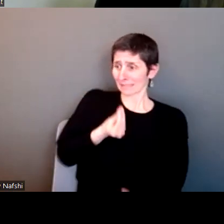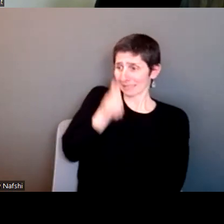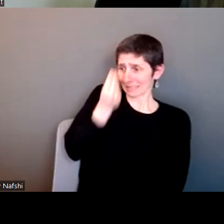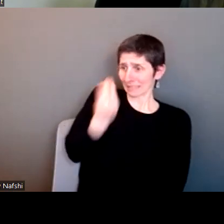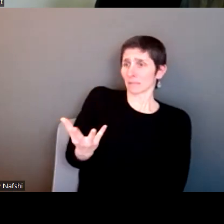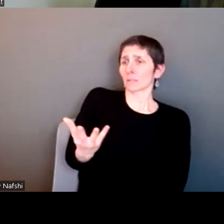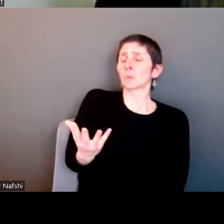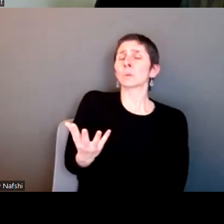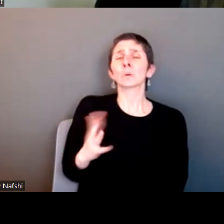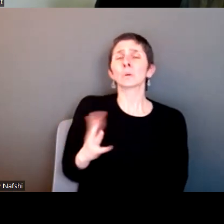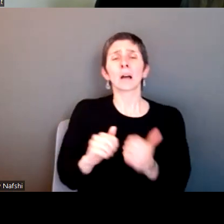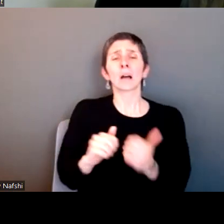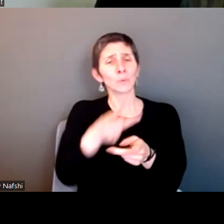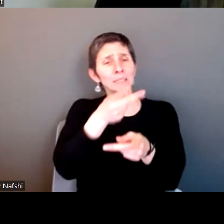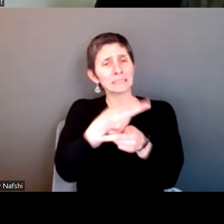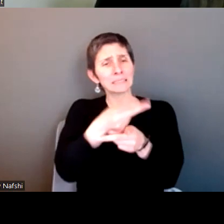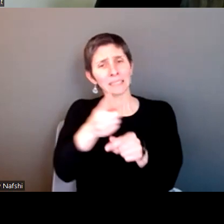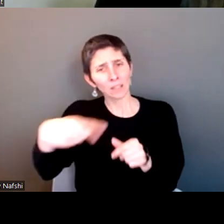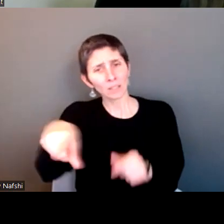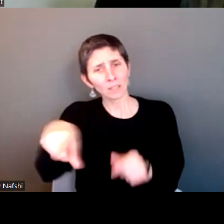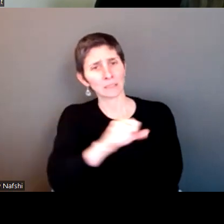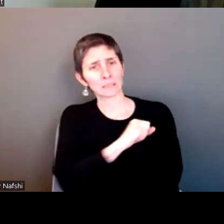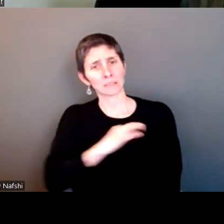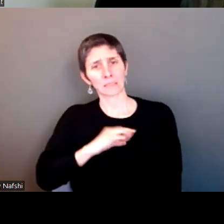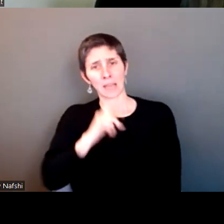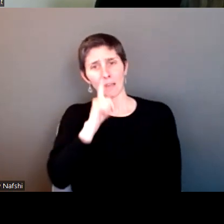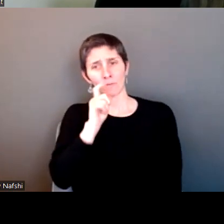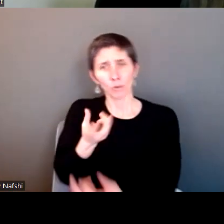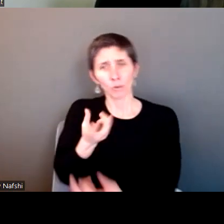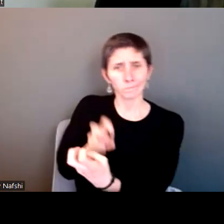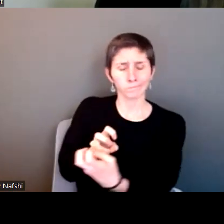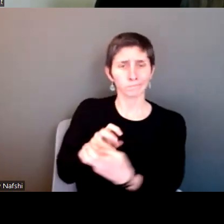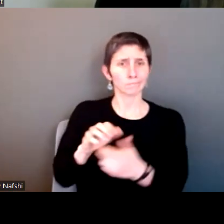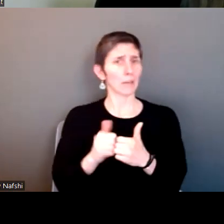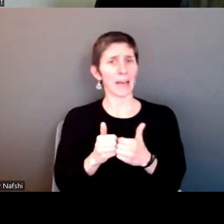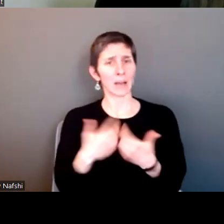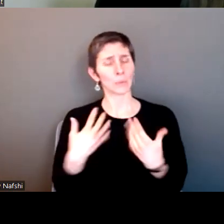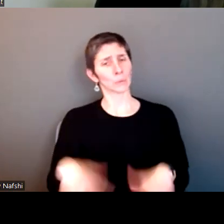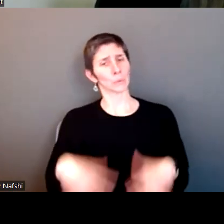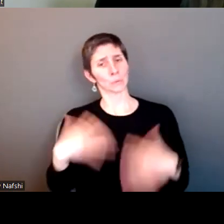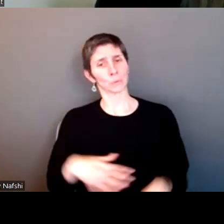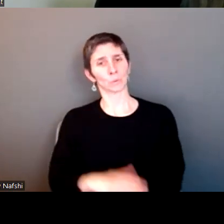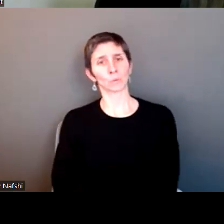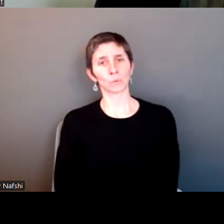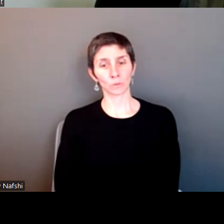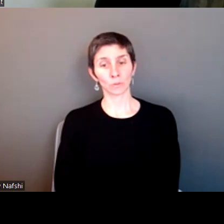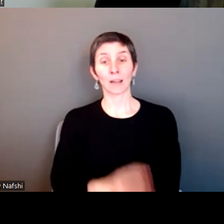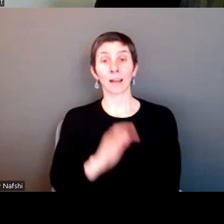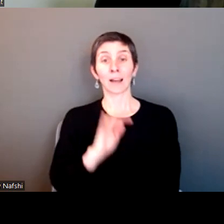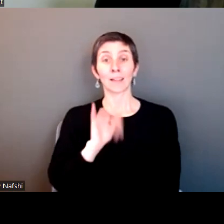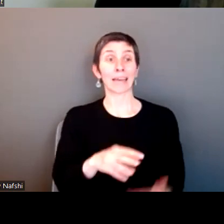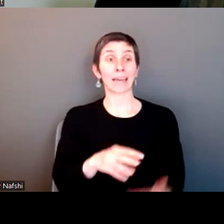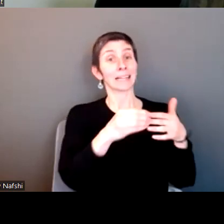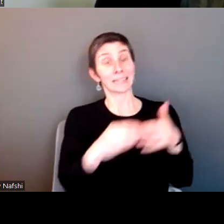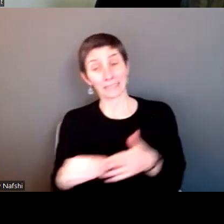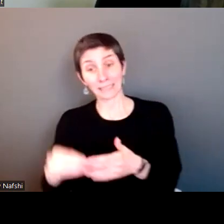do we protect the people who are doing the work as well? And that's a bit of a segue for me too. A few of